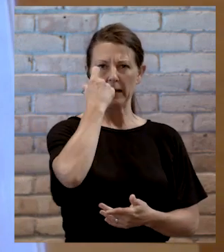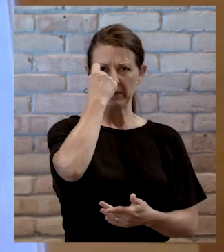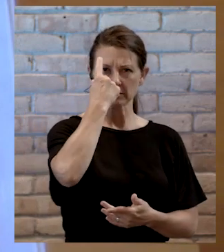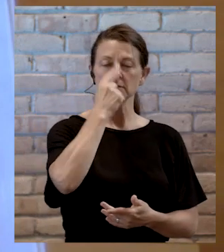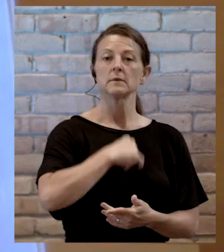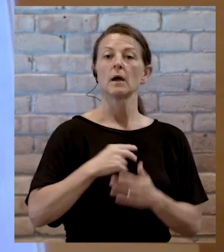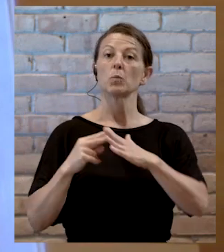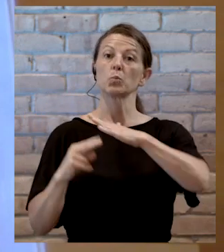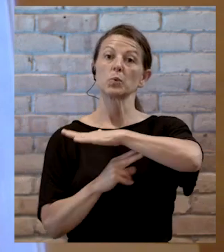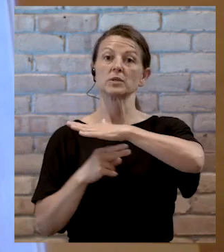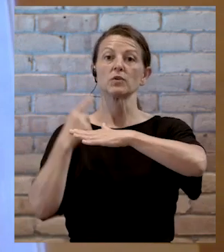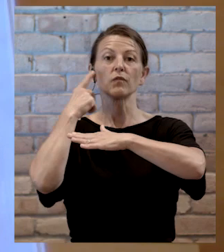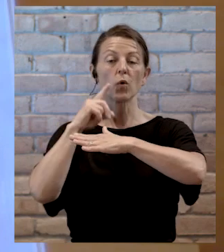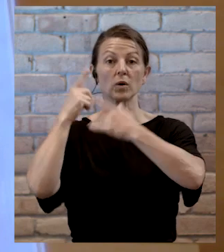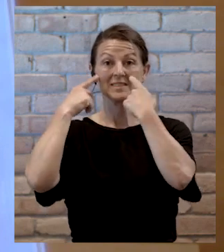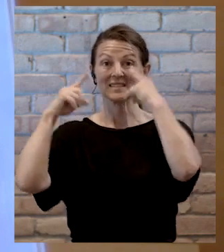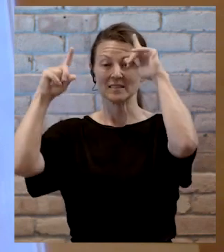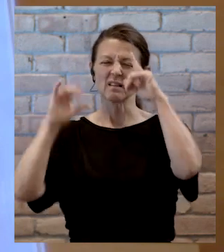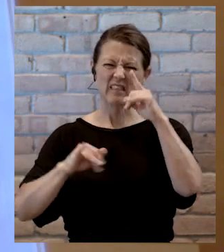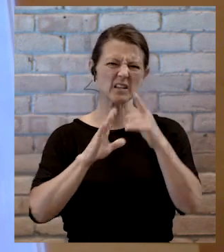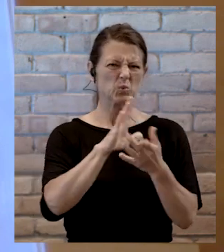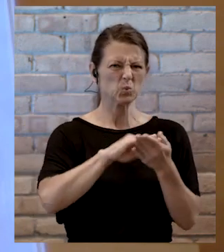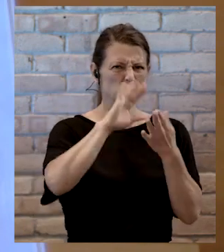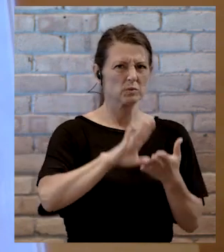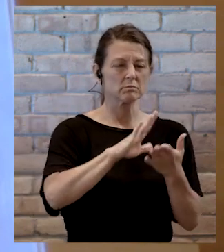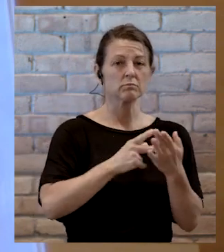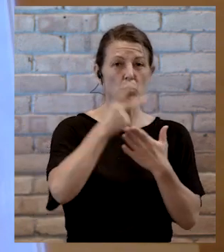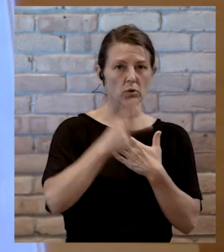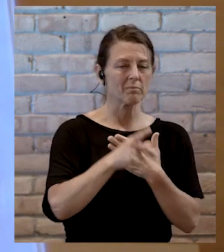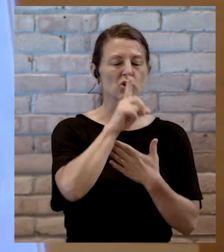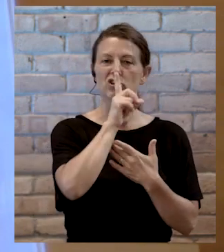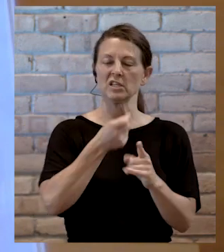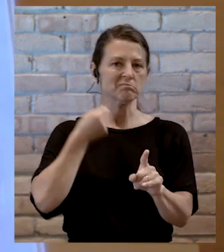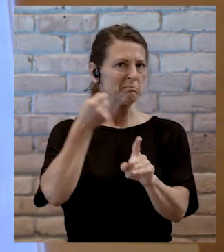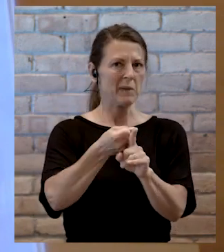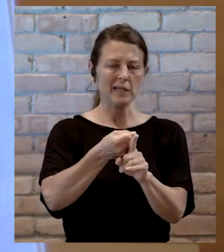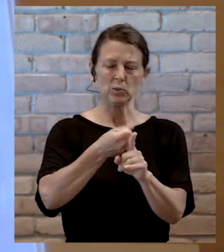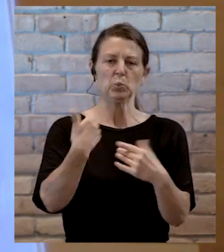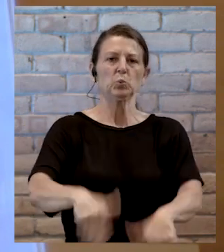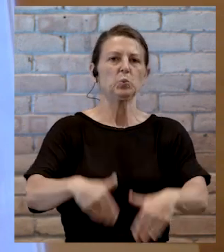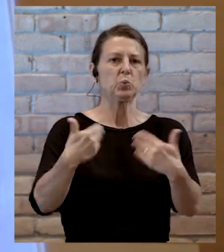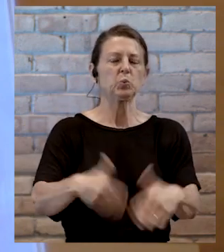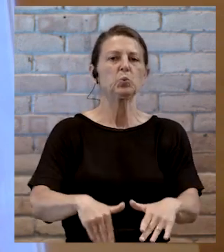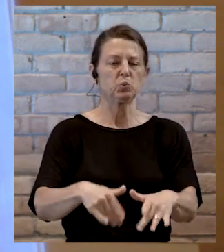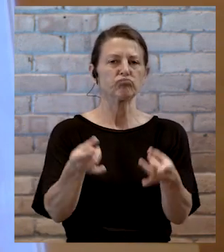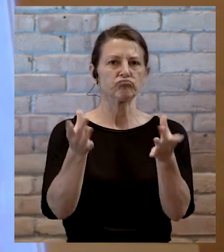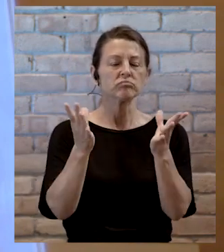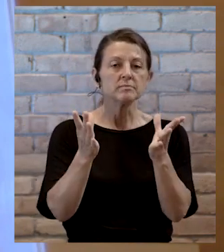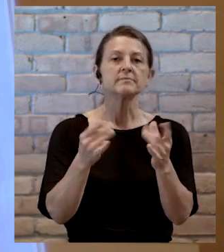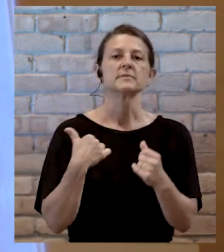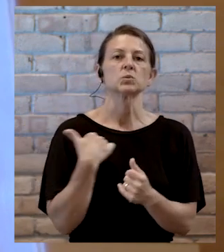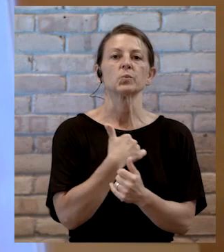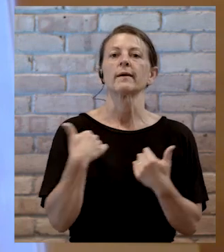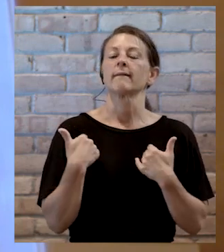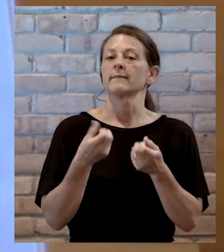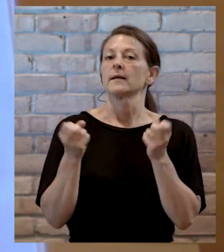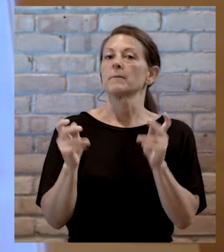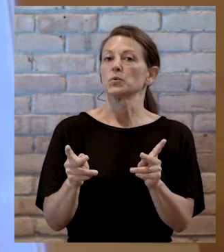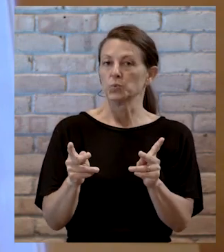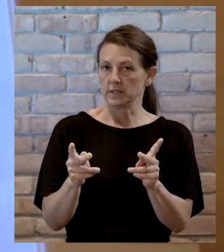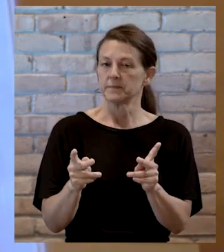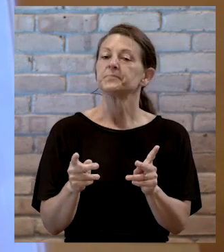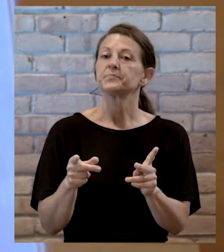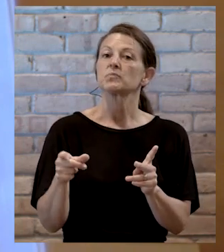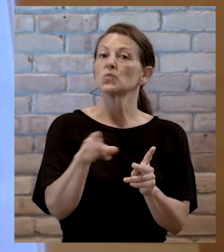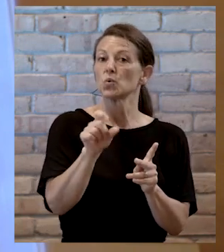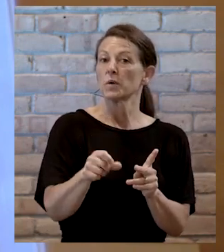program for their students, has been hit significantly. And so we have an opportunity. You can show